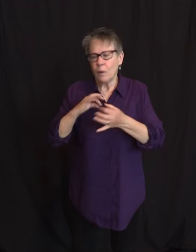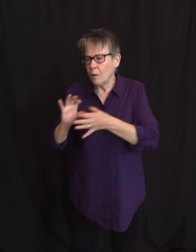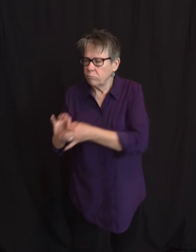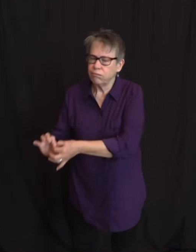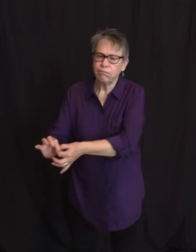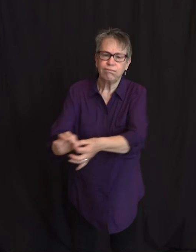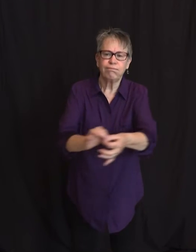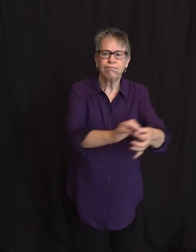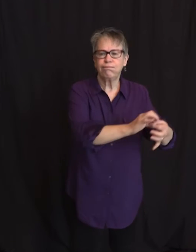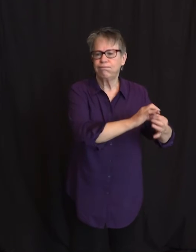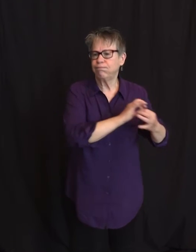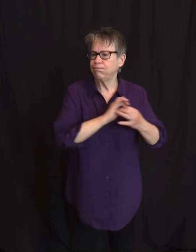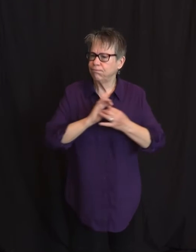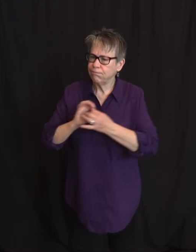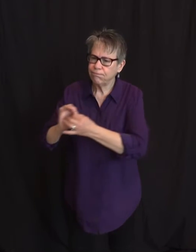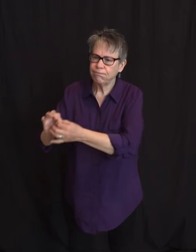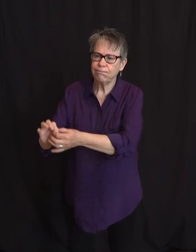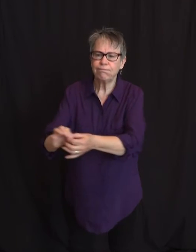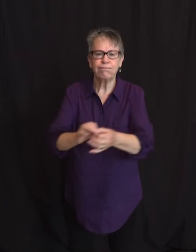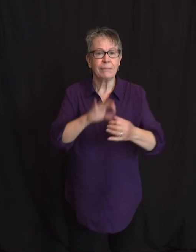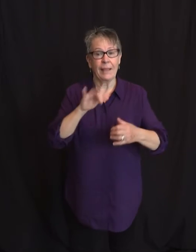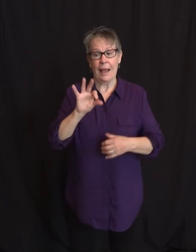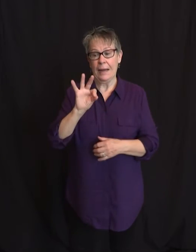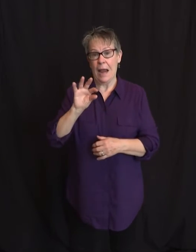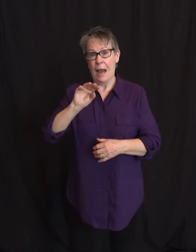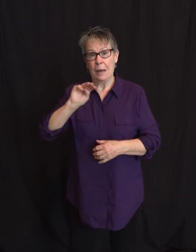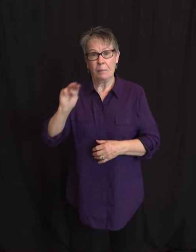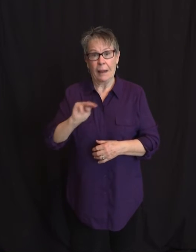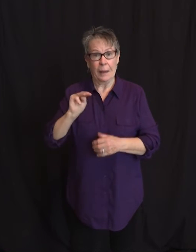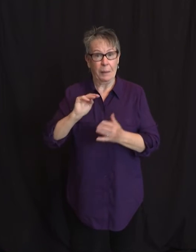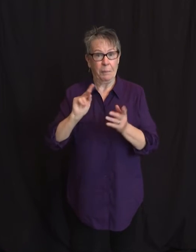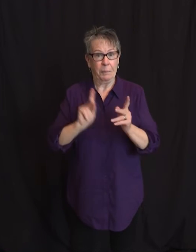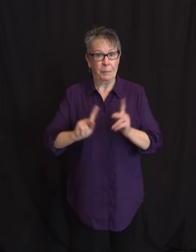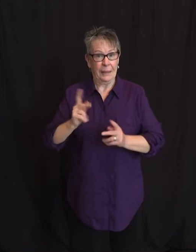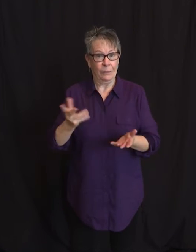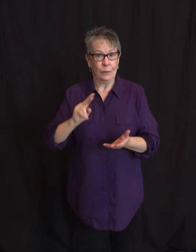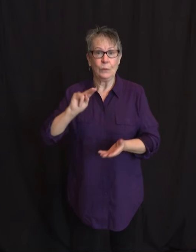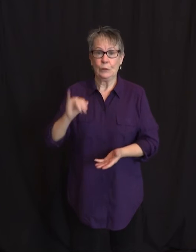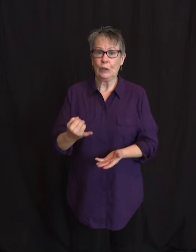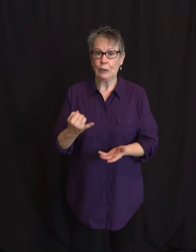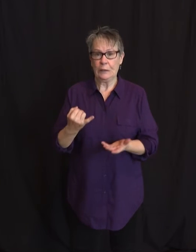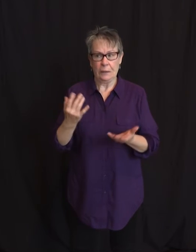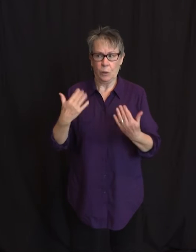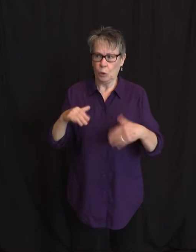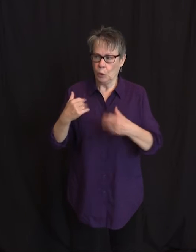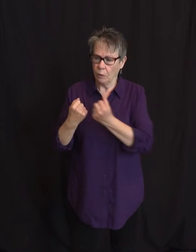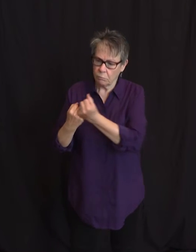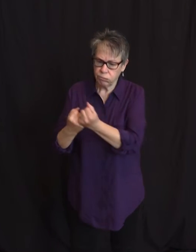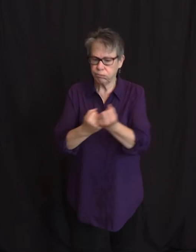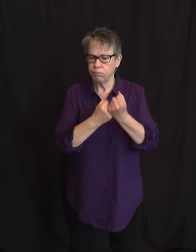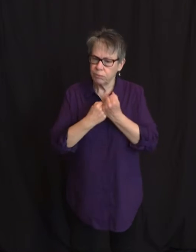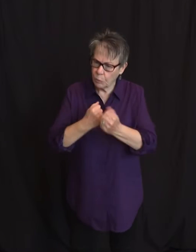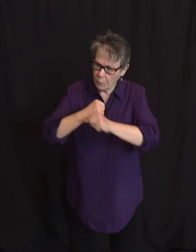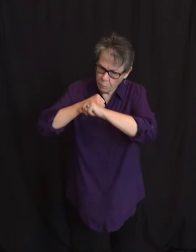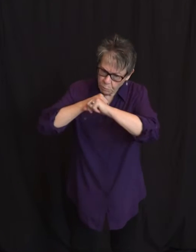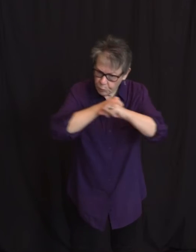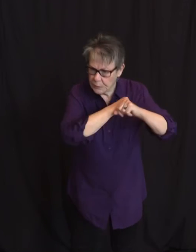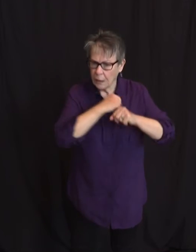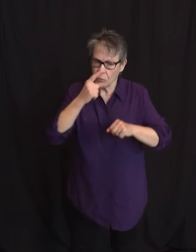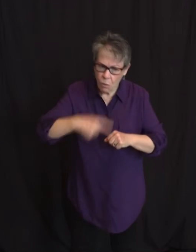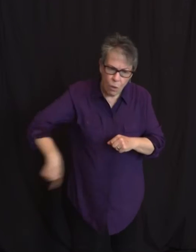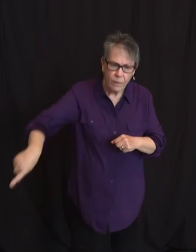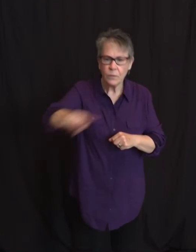fatigue does concern us. Having said that, on the other side of the coin, we know what human